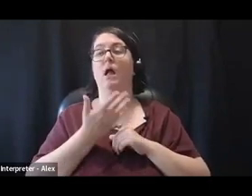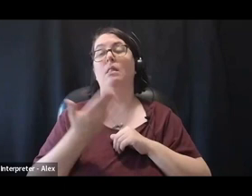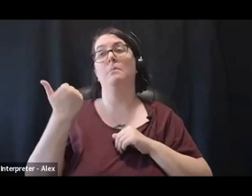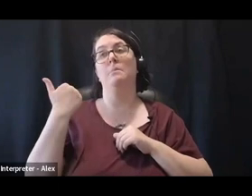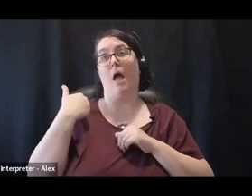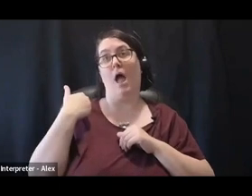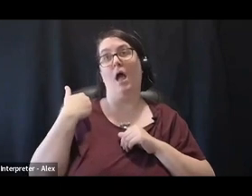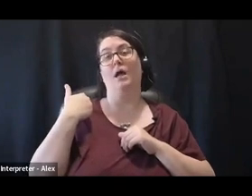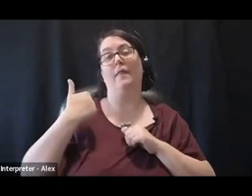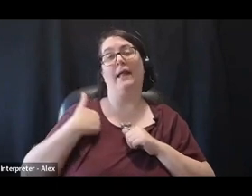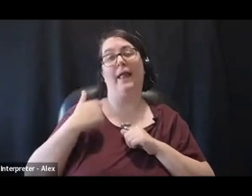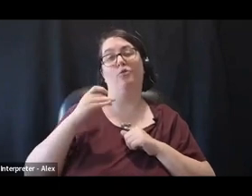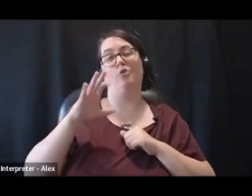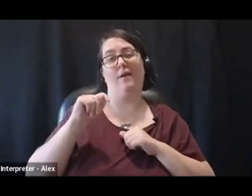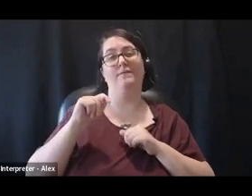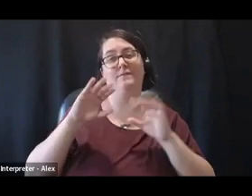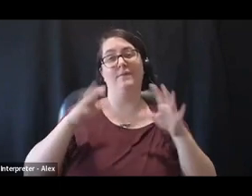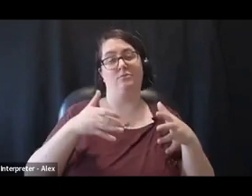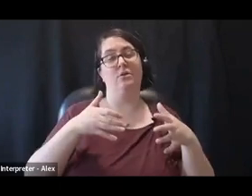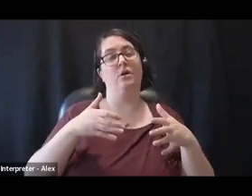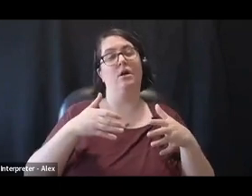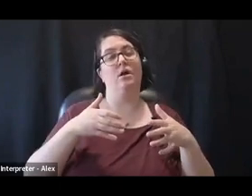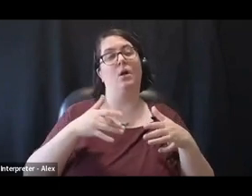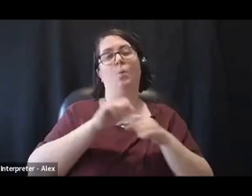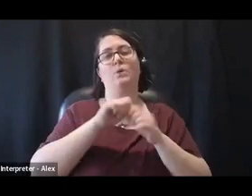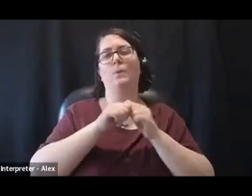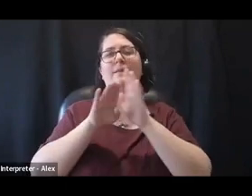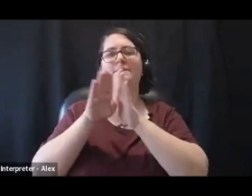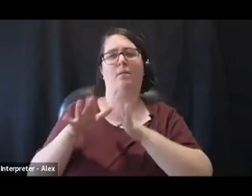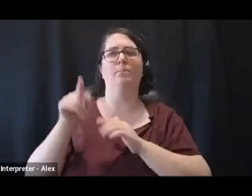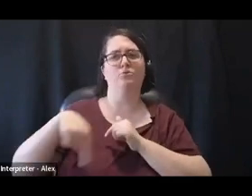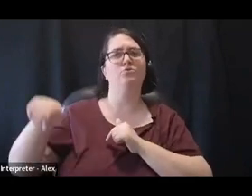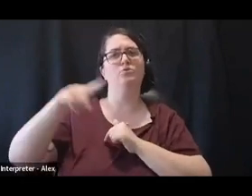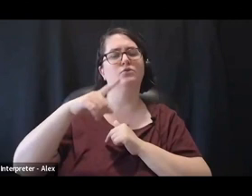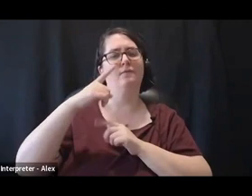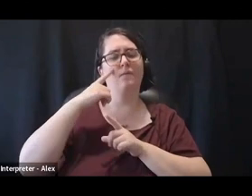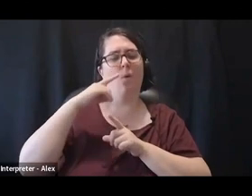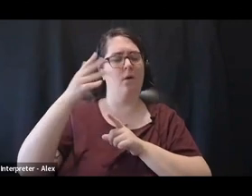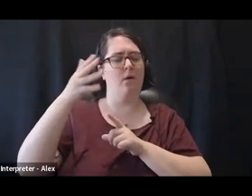the Canadian Crafts Federation has worked with developers to build